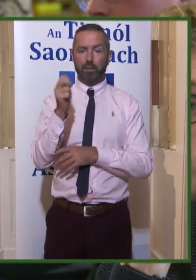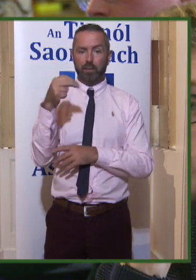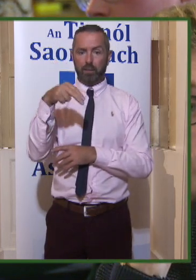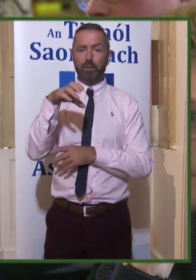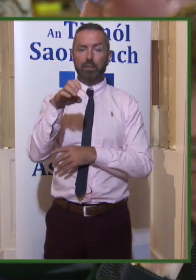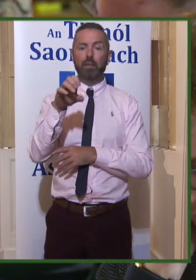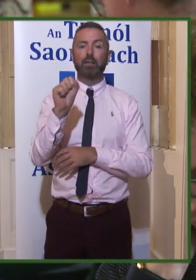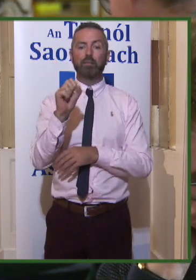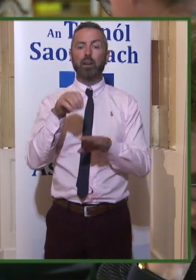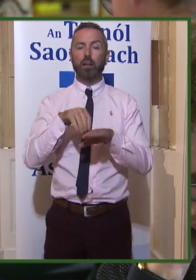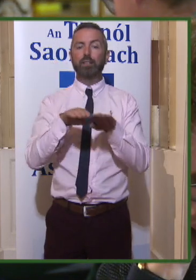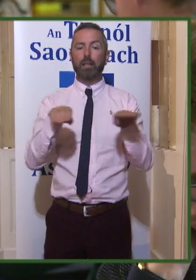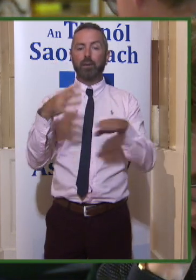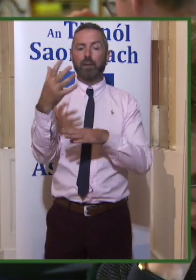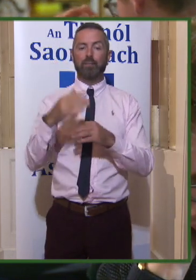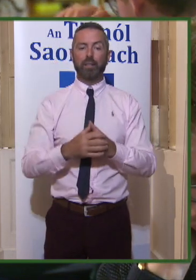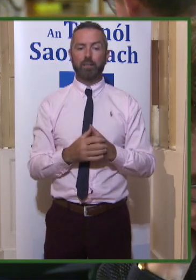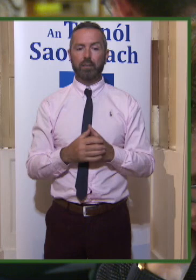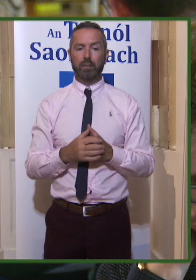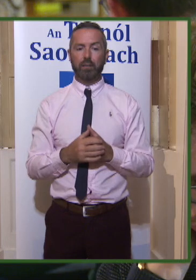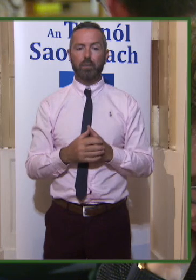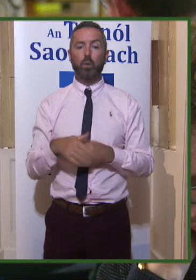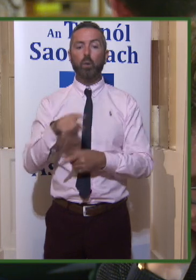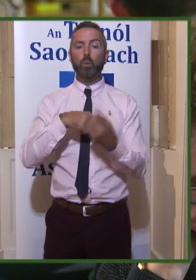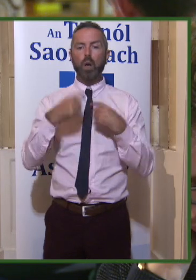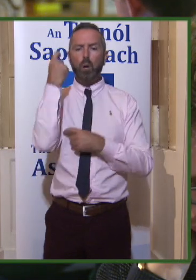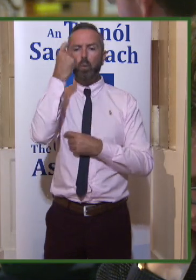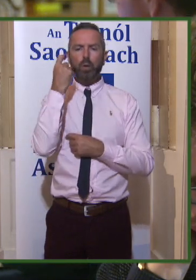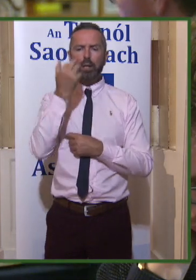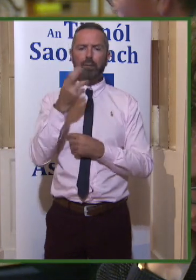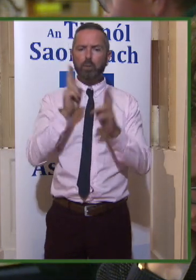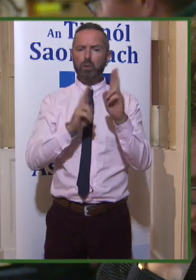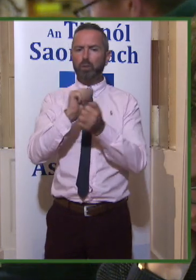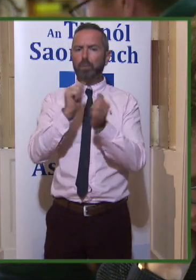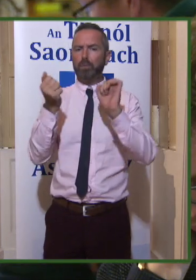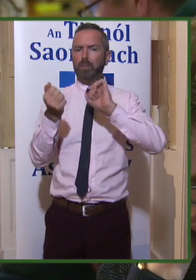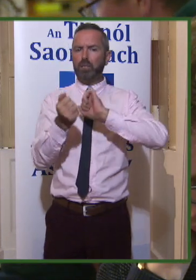Francis. Thanks, Francis. Thank you. From table 5. So we wondered whether we should change,